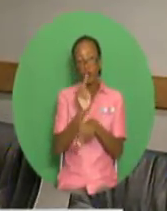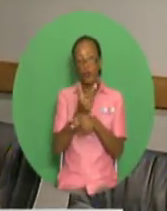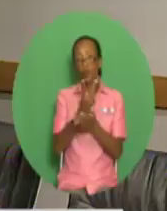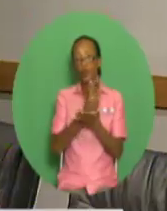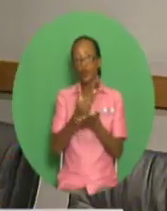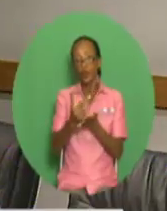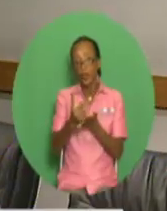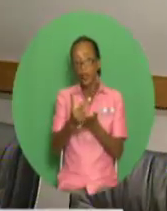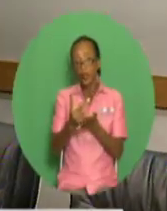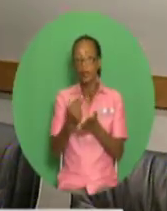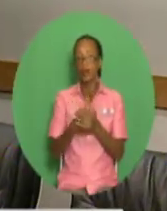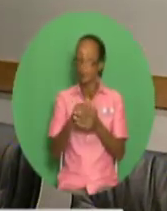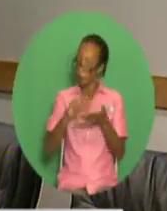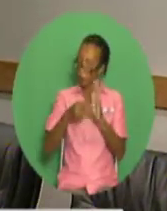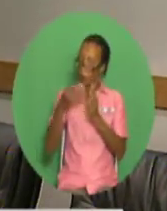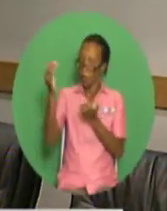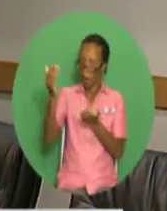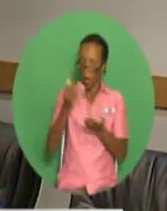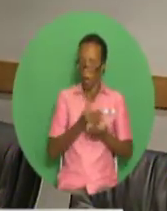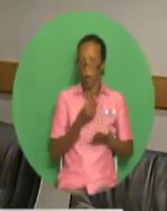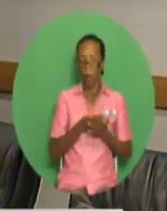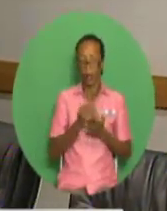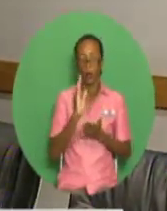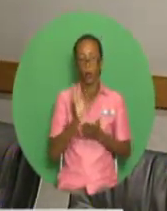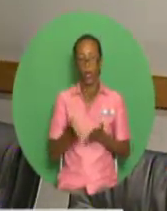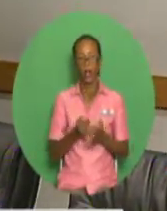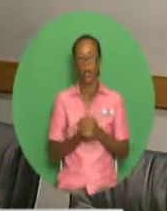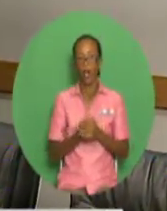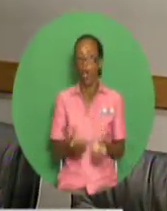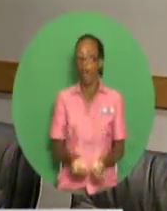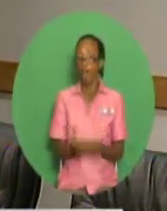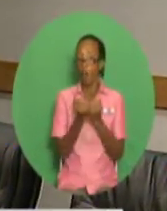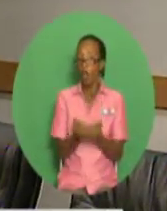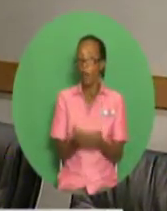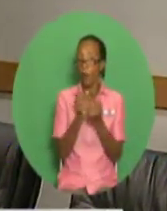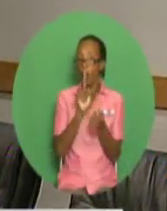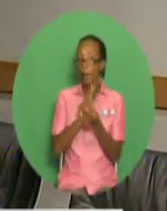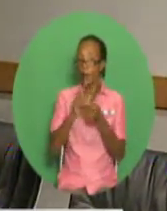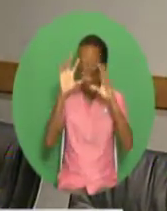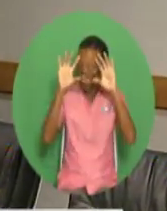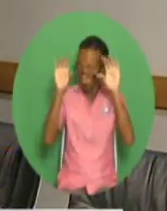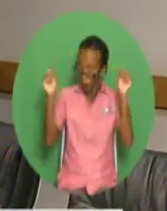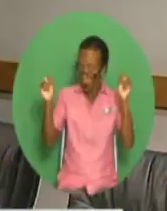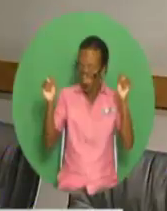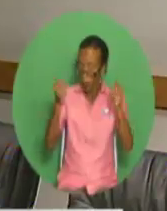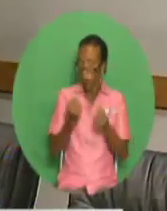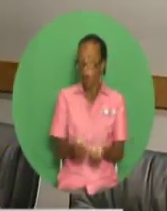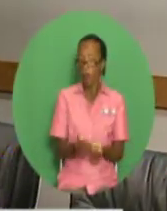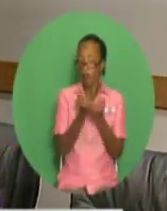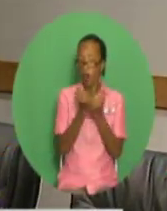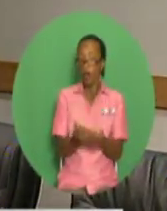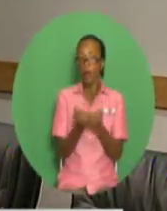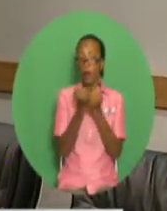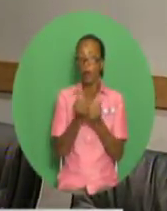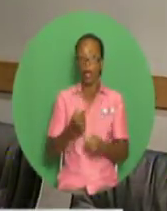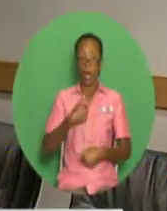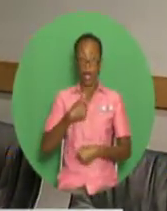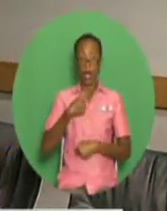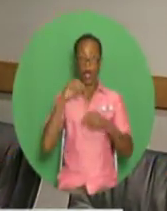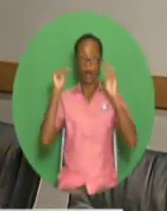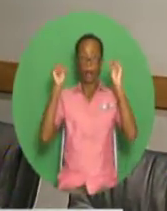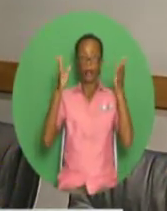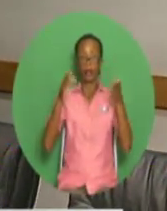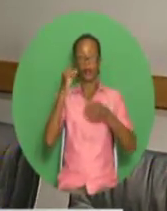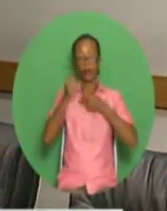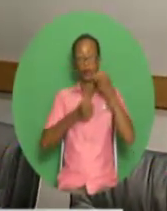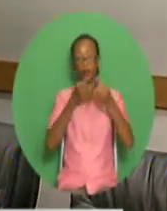facilities. So that's going to bring in some revenue for us. Volleyball, we met with the president of volleyball, and in fact, I, as Minister of Sport and Youth